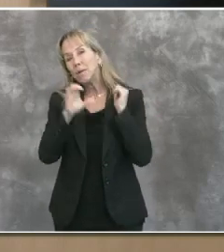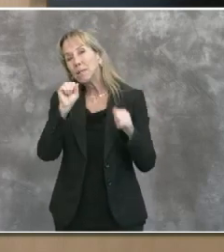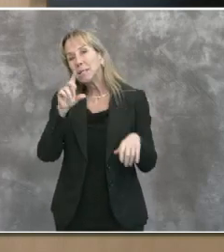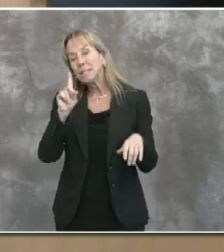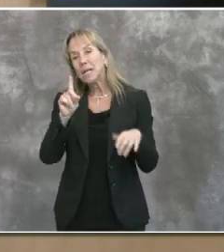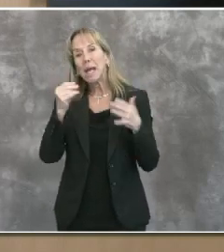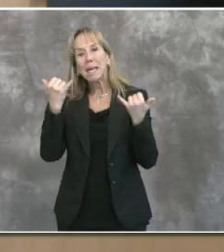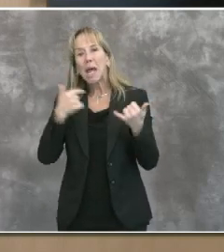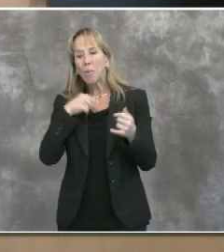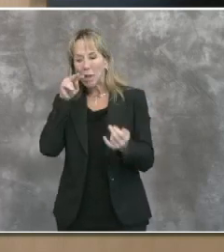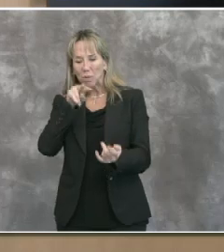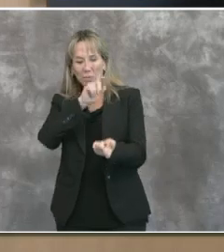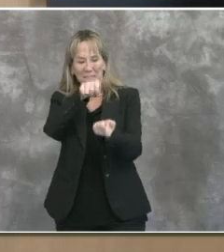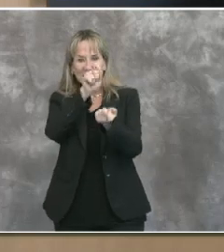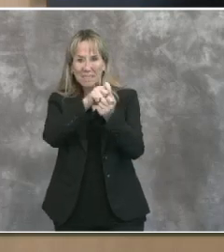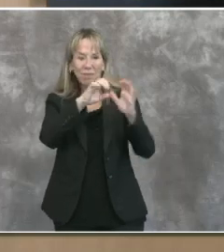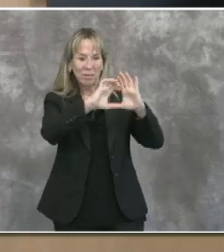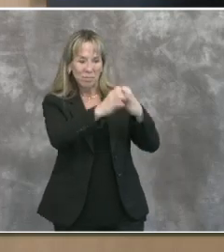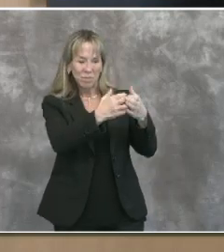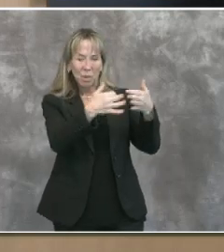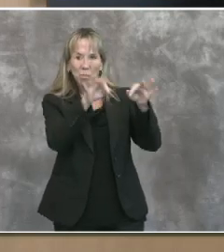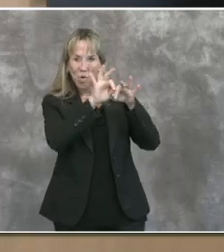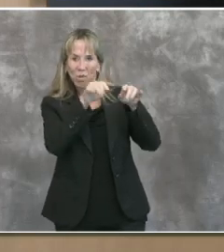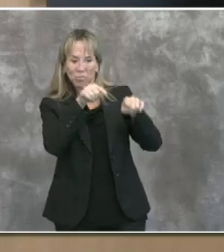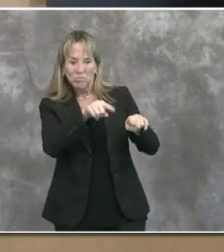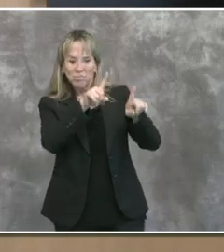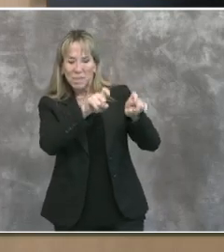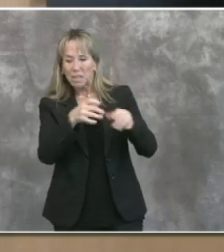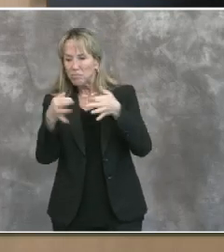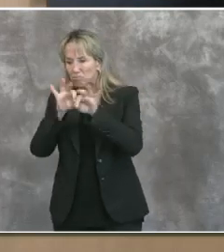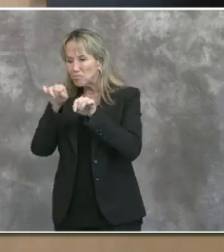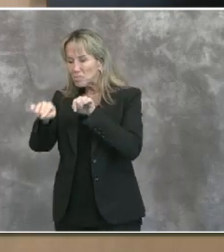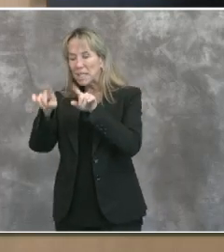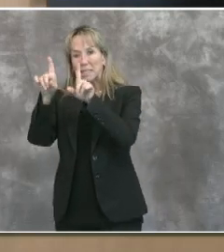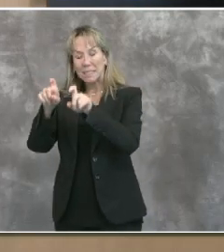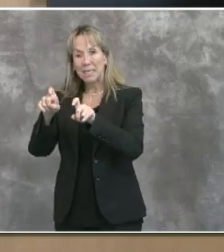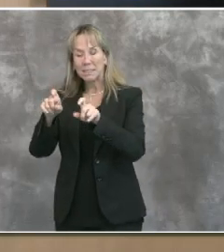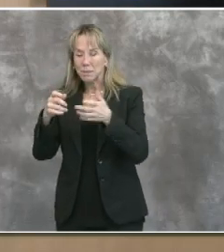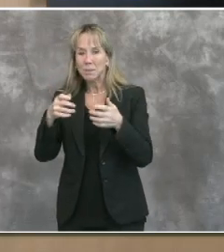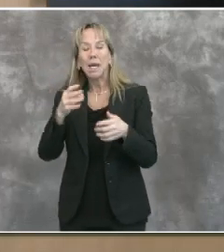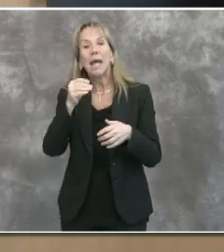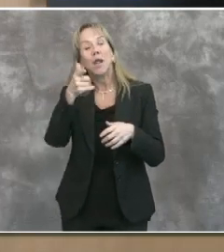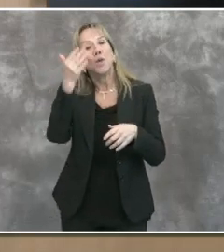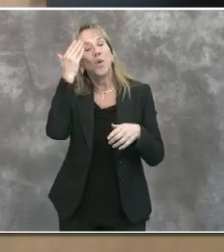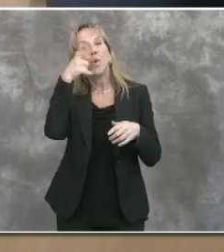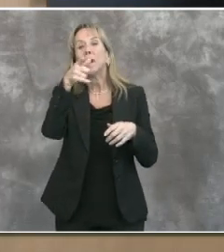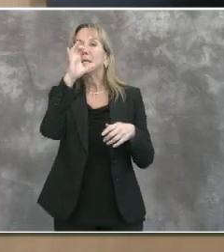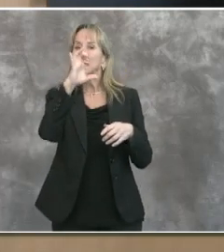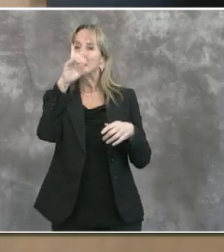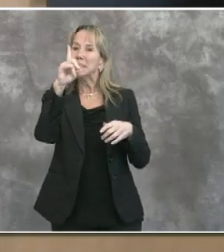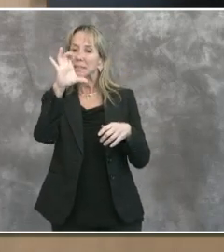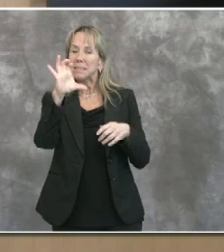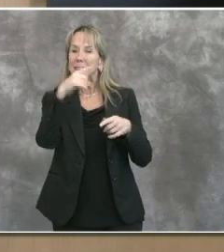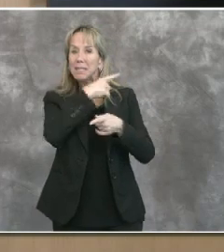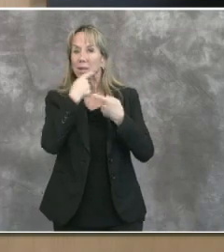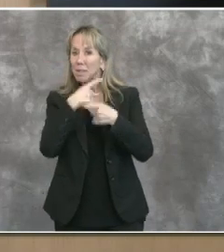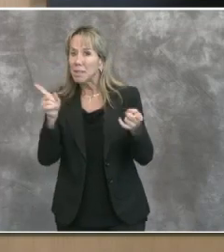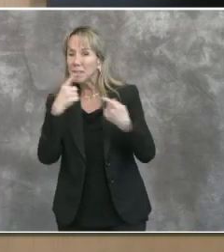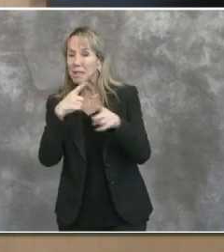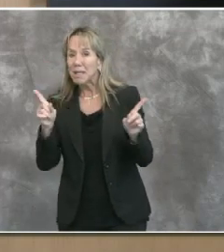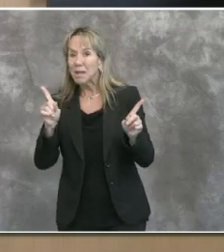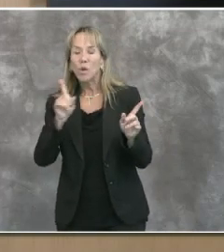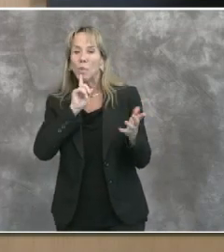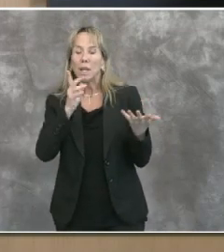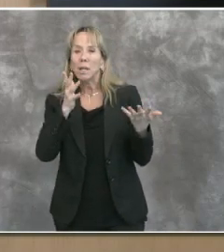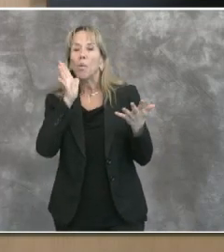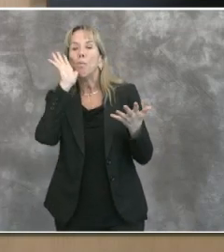specific populations, but the CDC guidance, which we all aspire to be at a state at, is that everyone who has symptoms